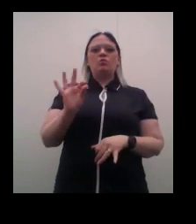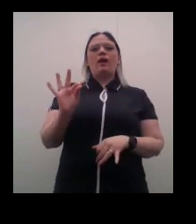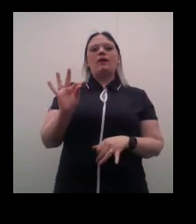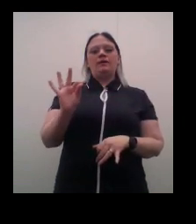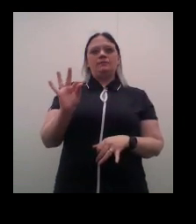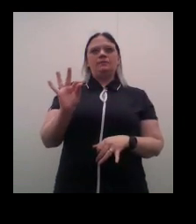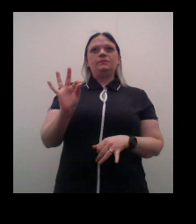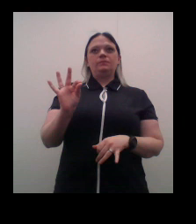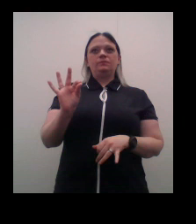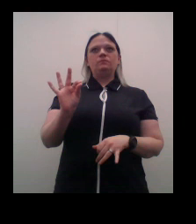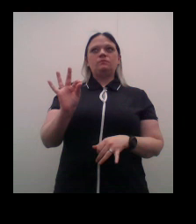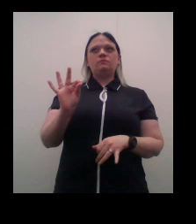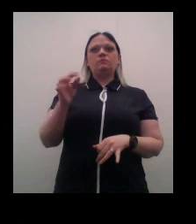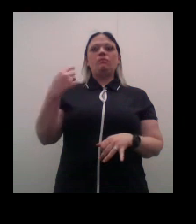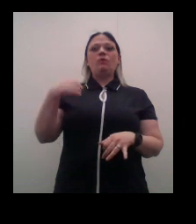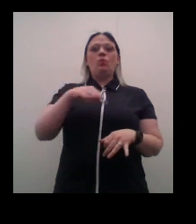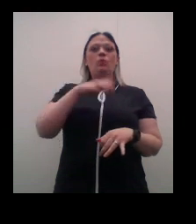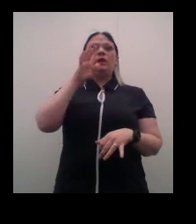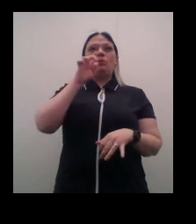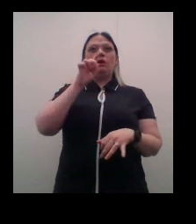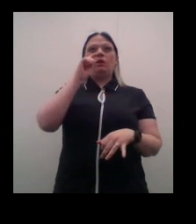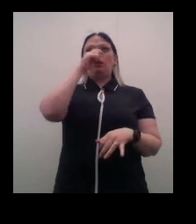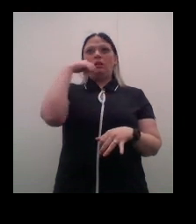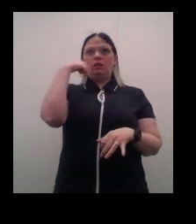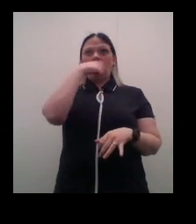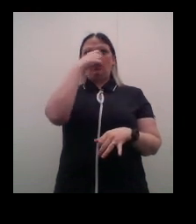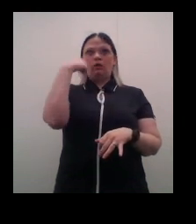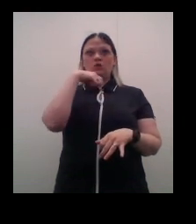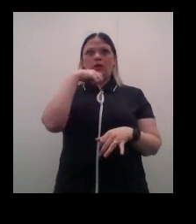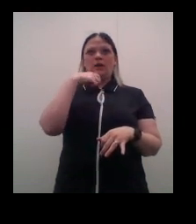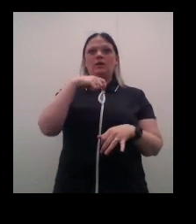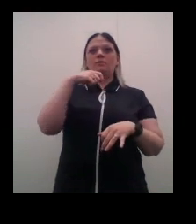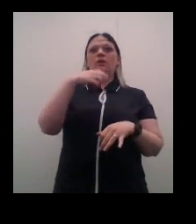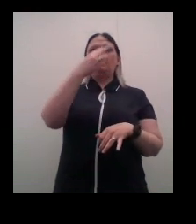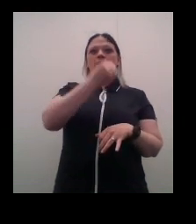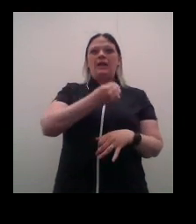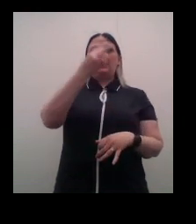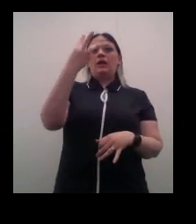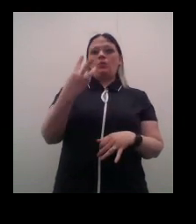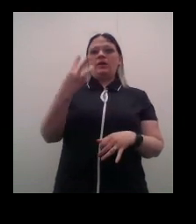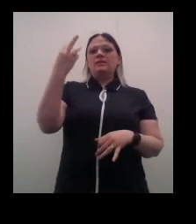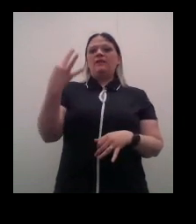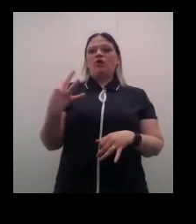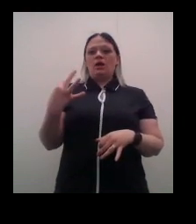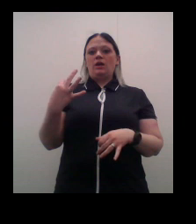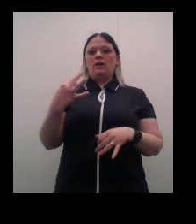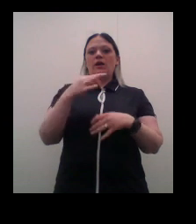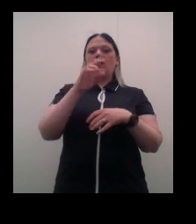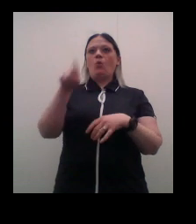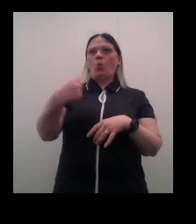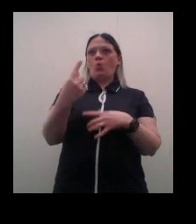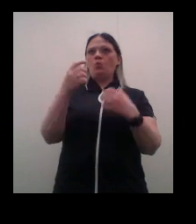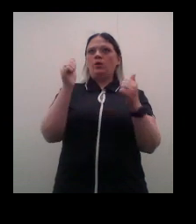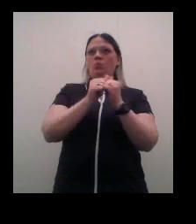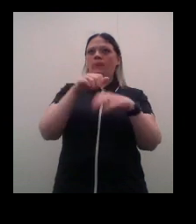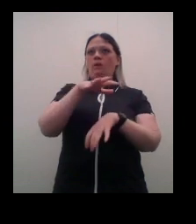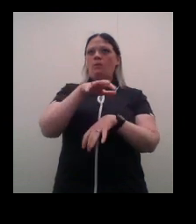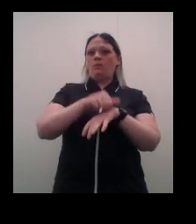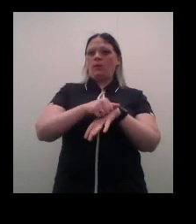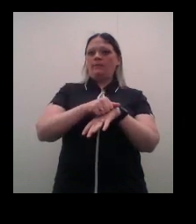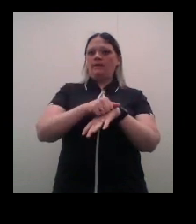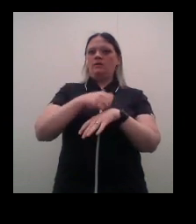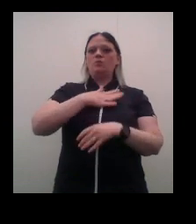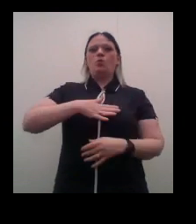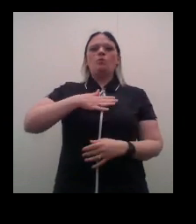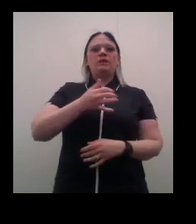858-2929, and we are swabbing people 3 times a week, Monday, Wednesdays, and Fridays, and they're by appointment only, so please